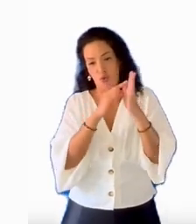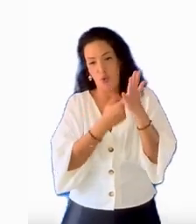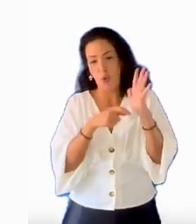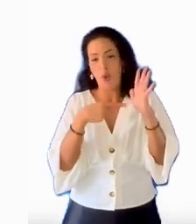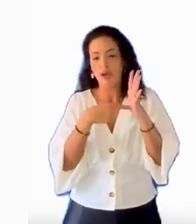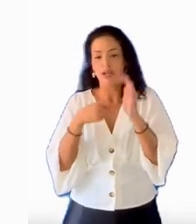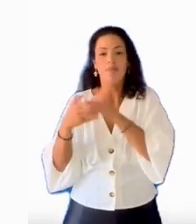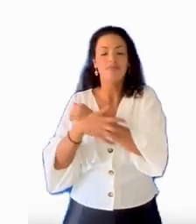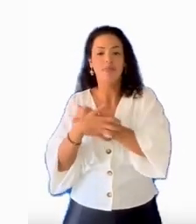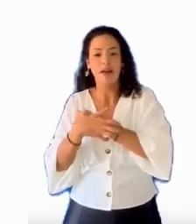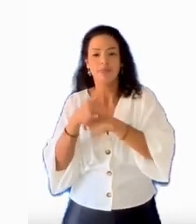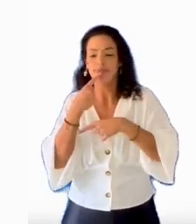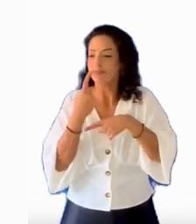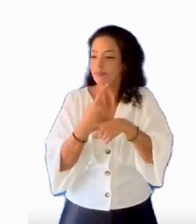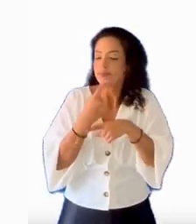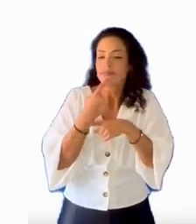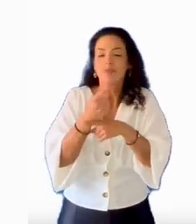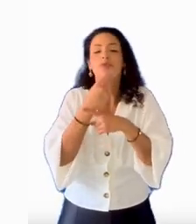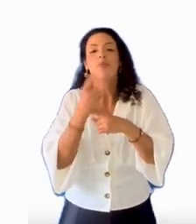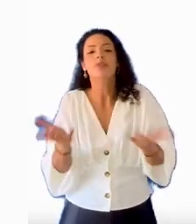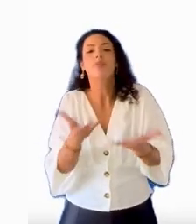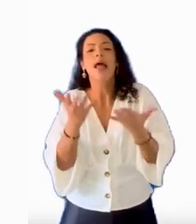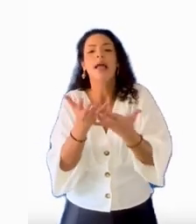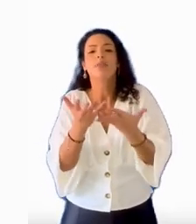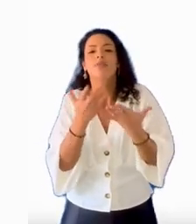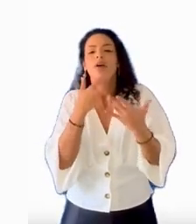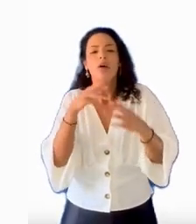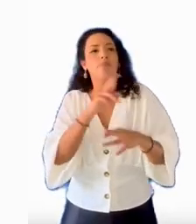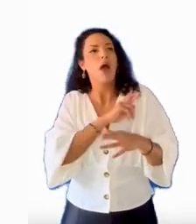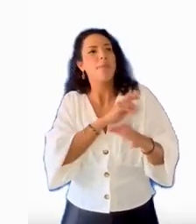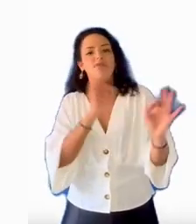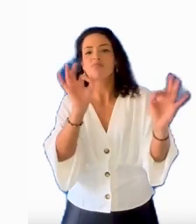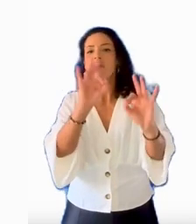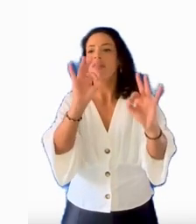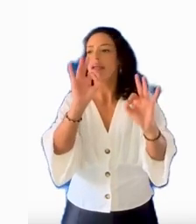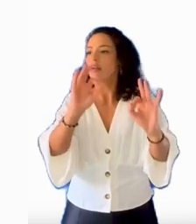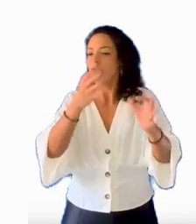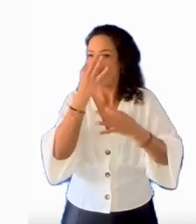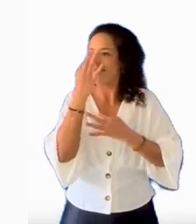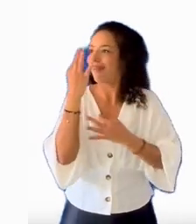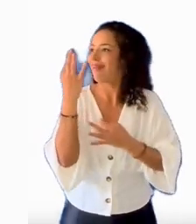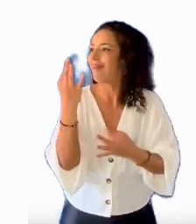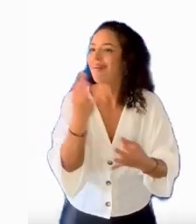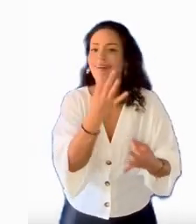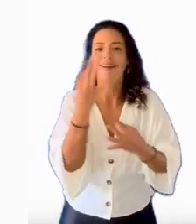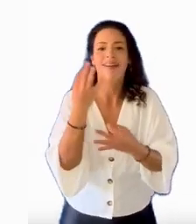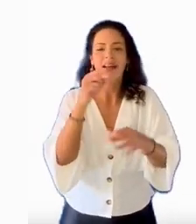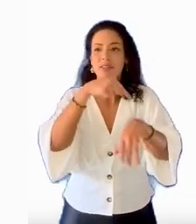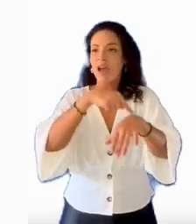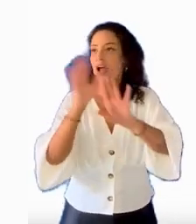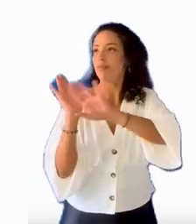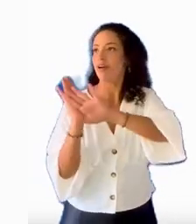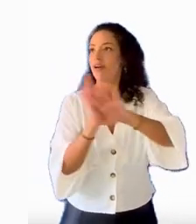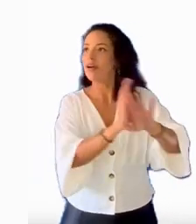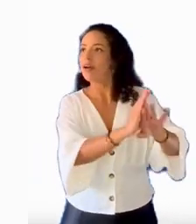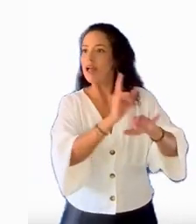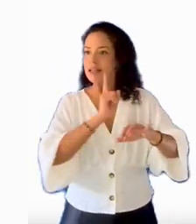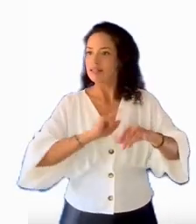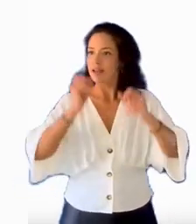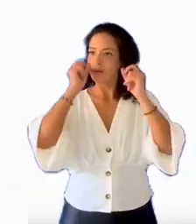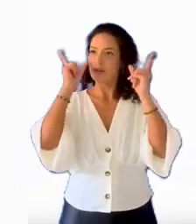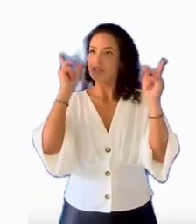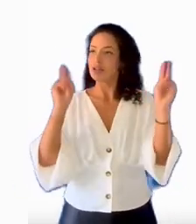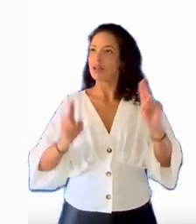play: apparent purposelessness, voluntary nature, inherent attraction, freedom from time, diminished